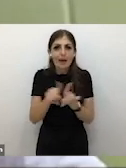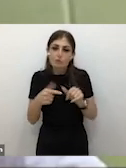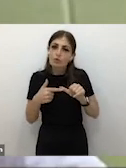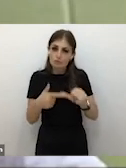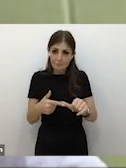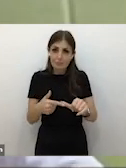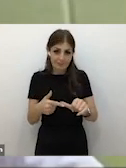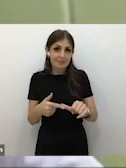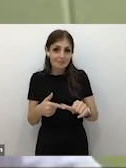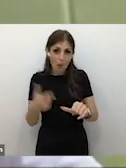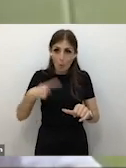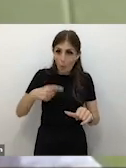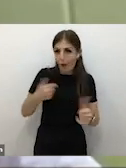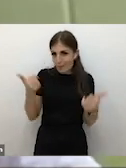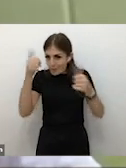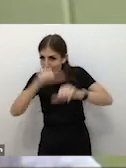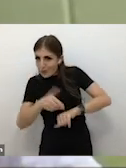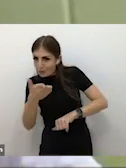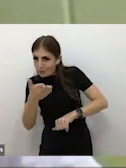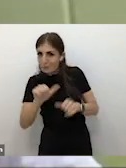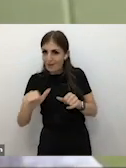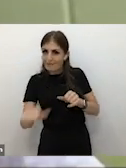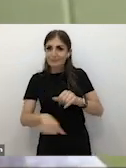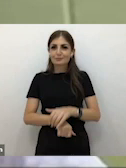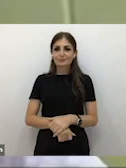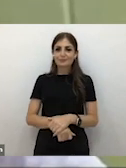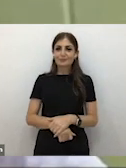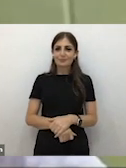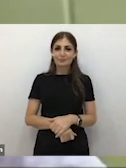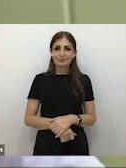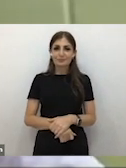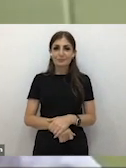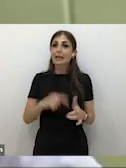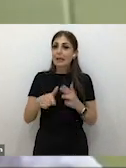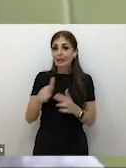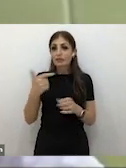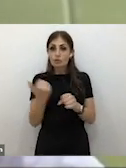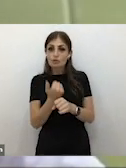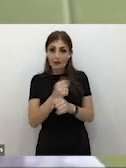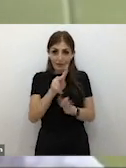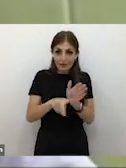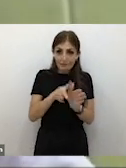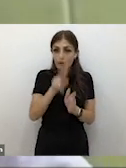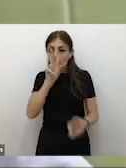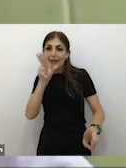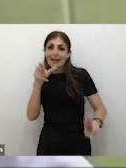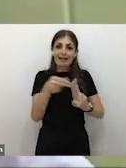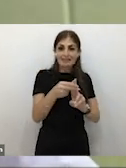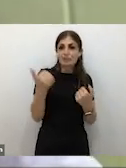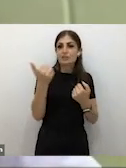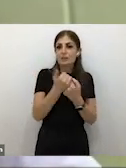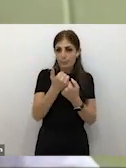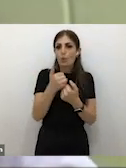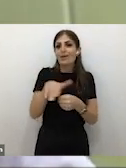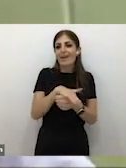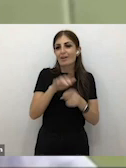for this question because it will help us to get to know you a bit better. If you do create a video, you can attach it in the support material